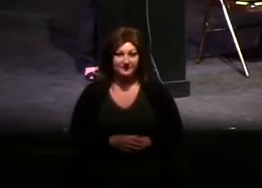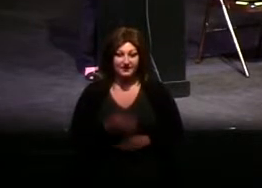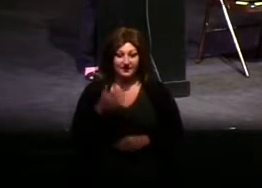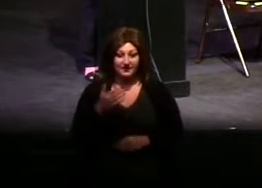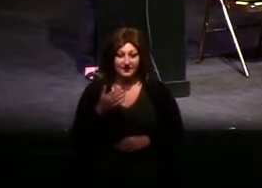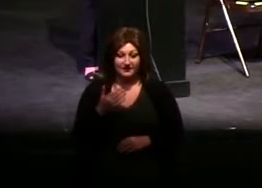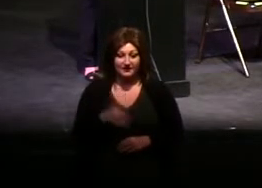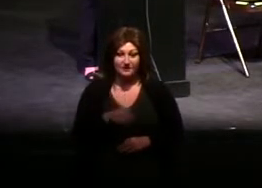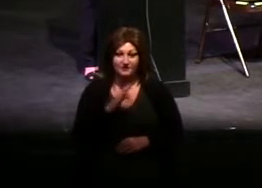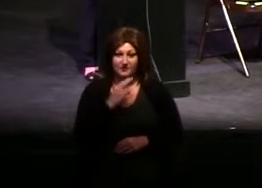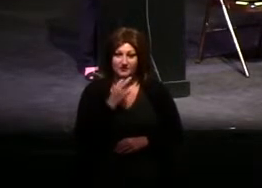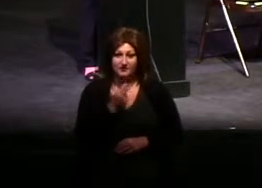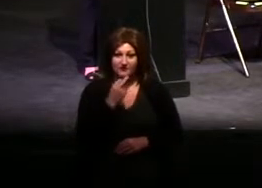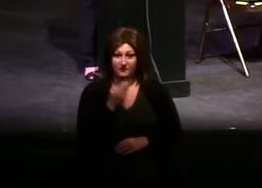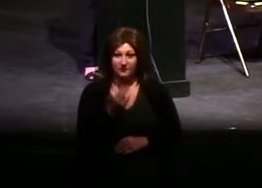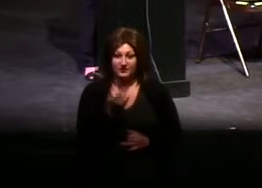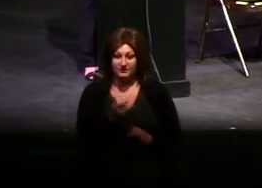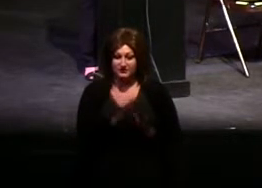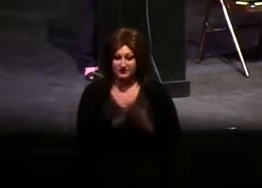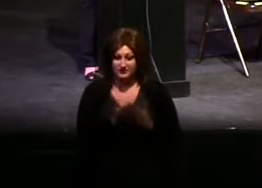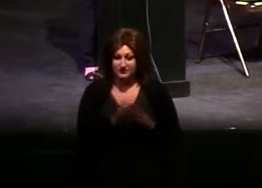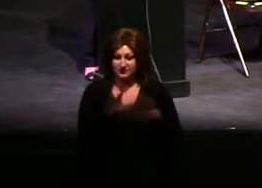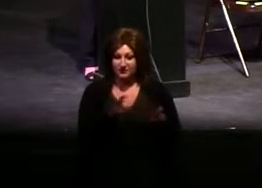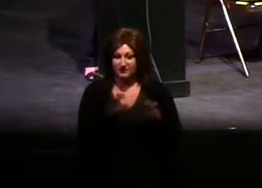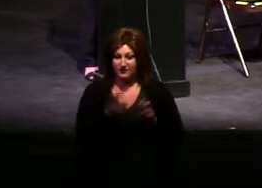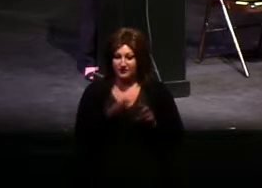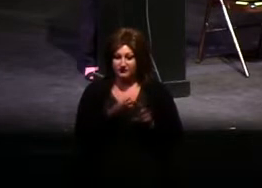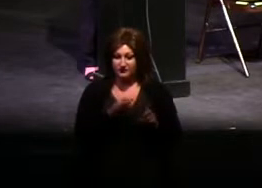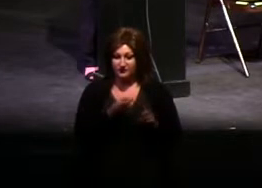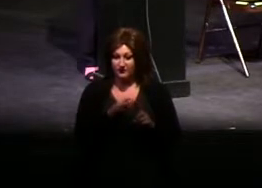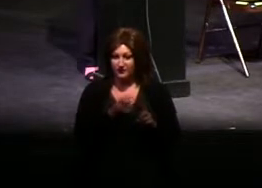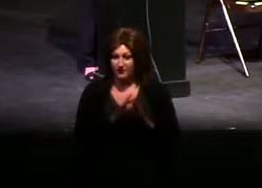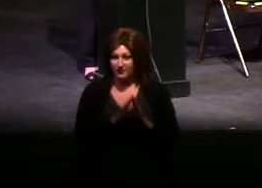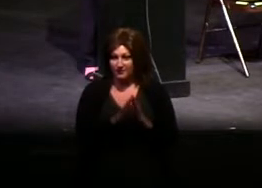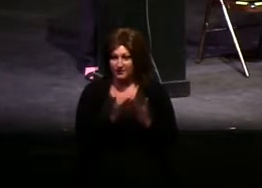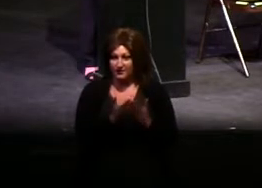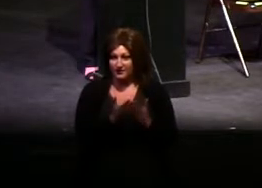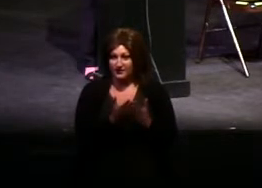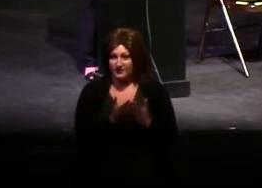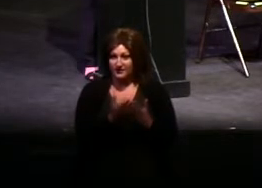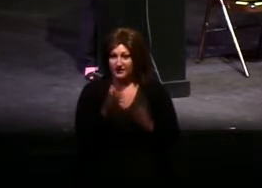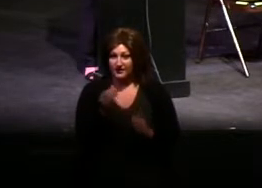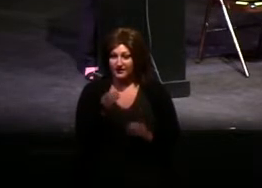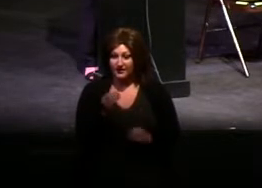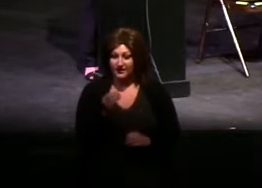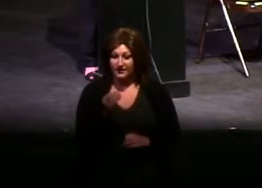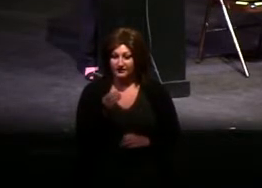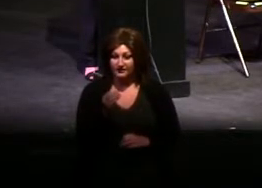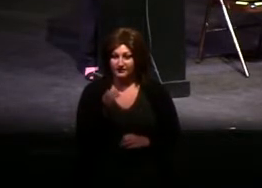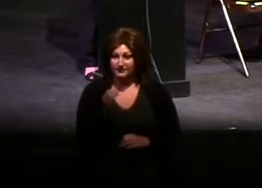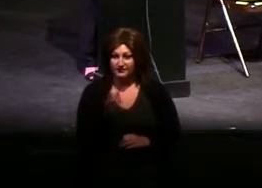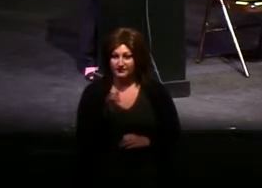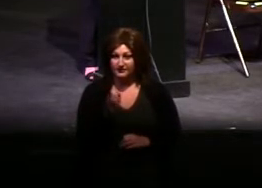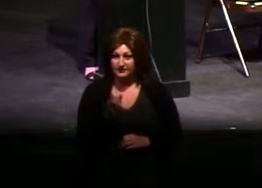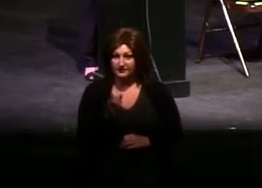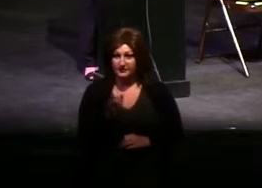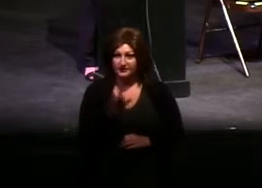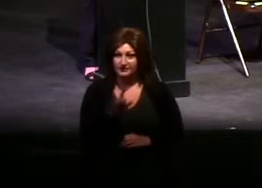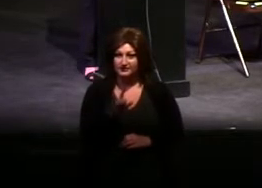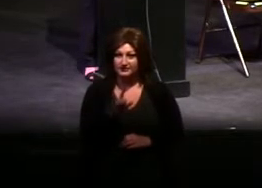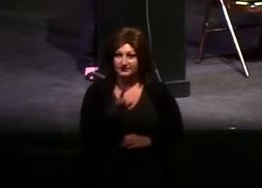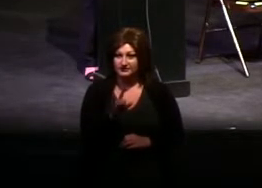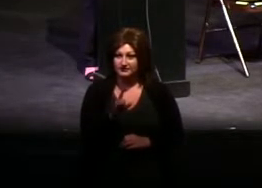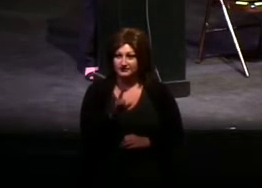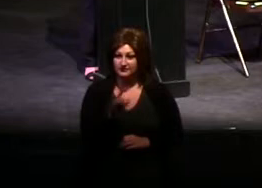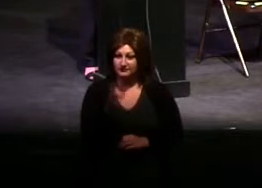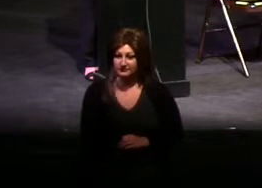The narrative voice in this novel, this is an excerpt from about halfway through the novel, and the narrative voice is a woman who's looking back